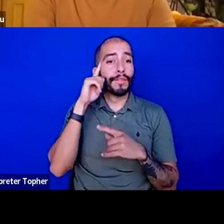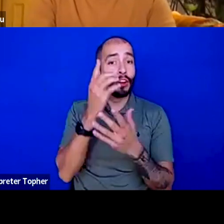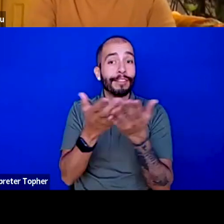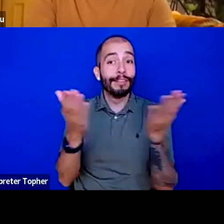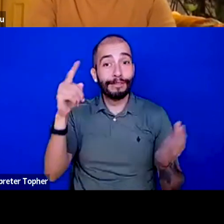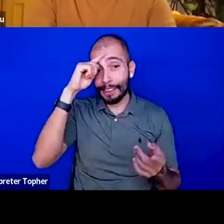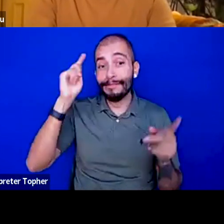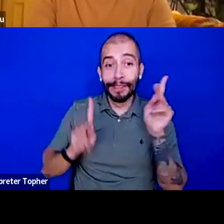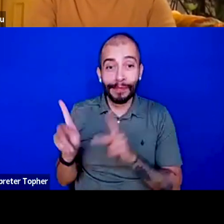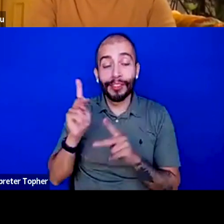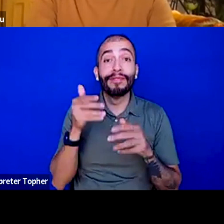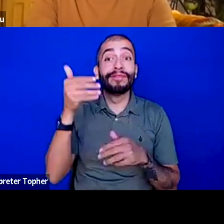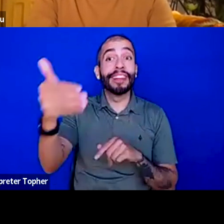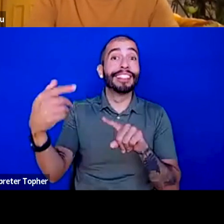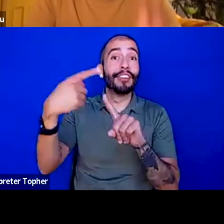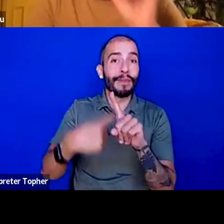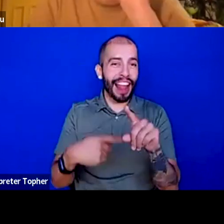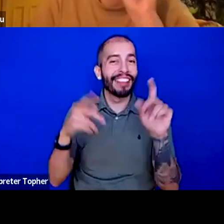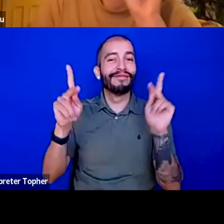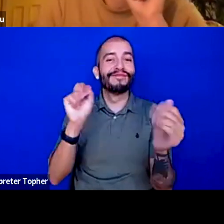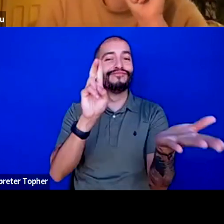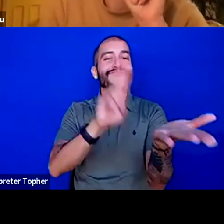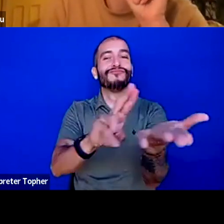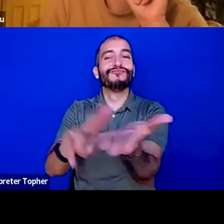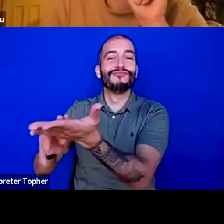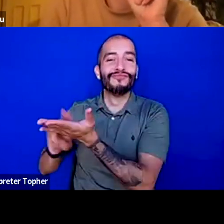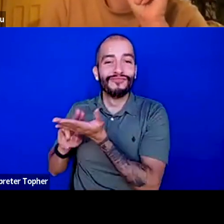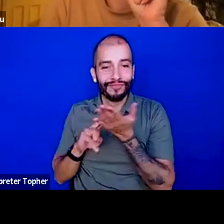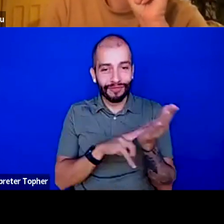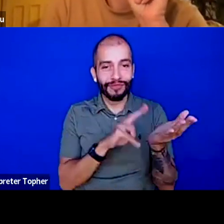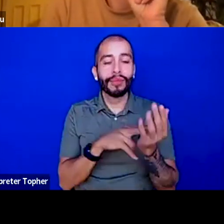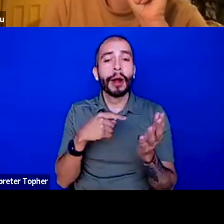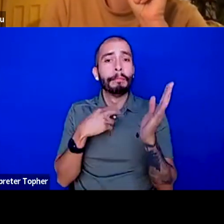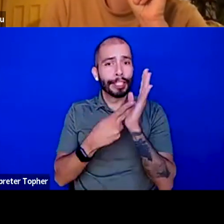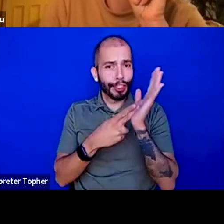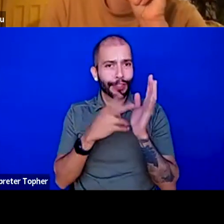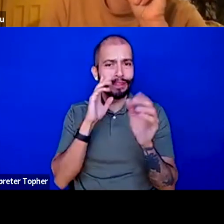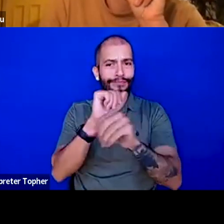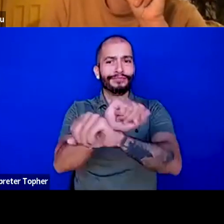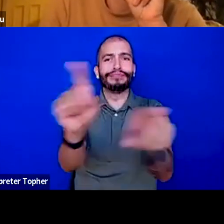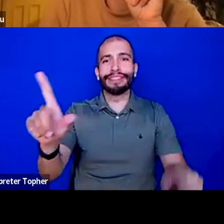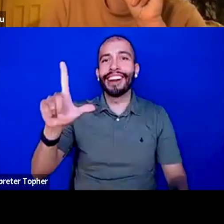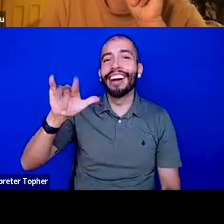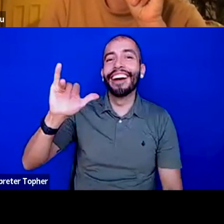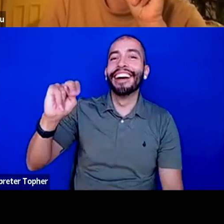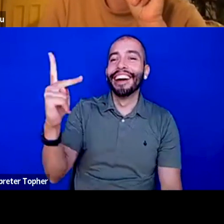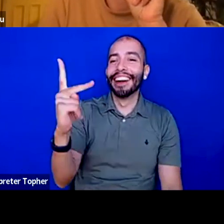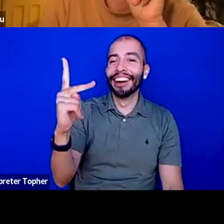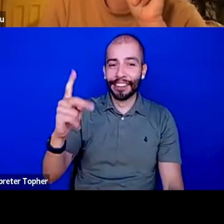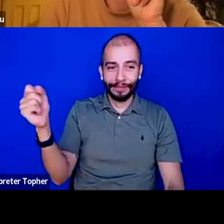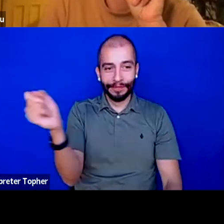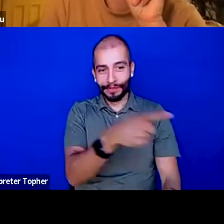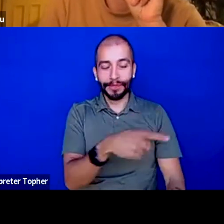link, because I don't know if I'm going to get through all of this. But the major tenets of the liberation-focused